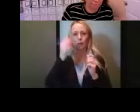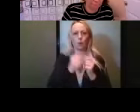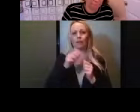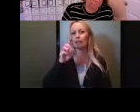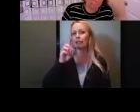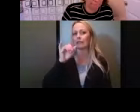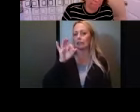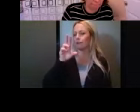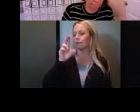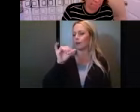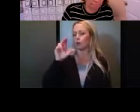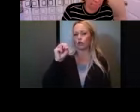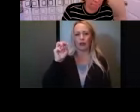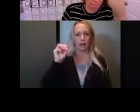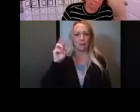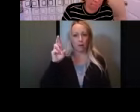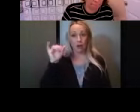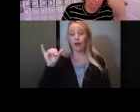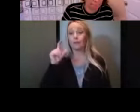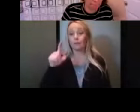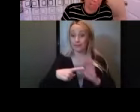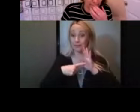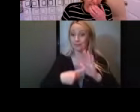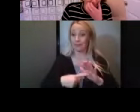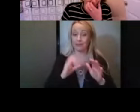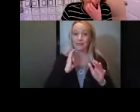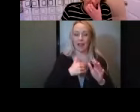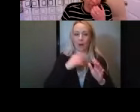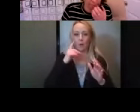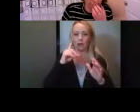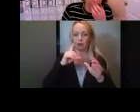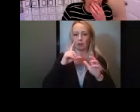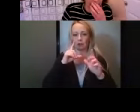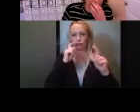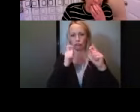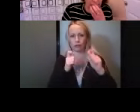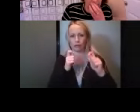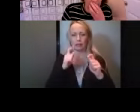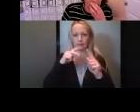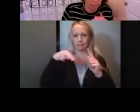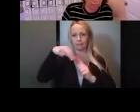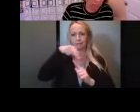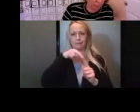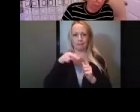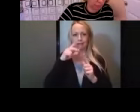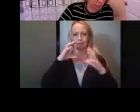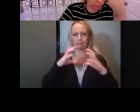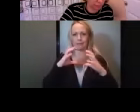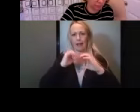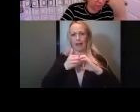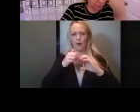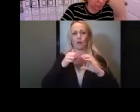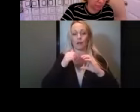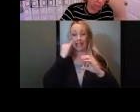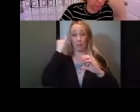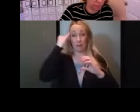are sensitive to. So this is showing our rendering of the archaeofasciculus, our key language and phonology pathway. If we